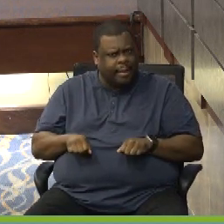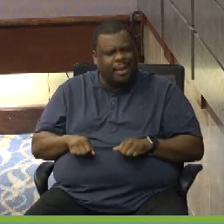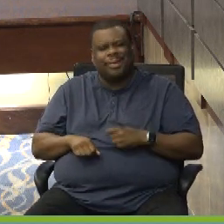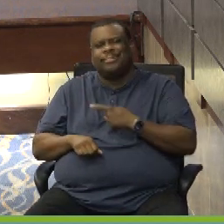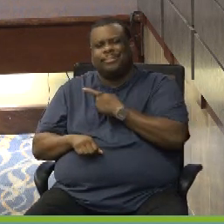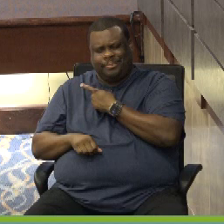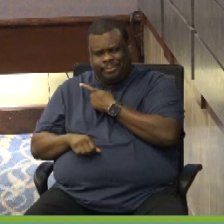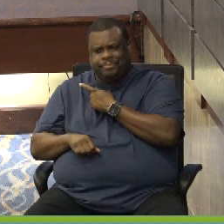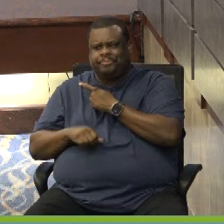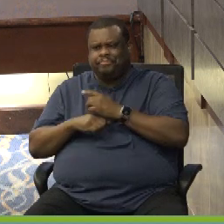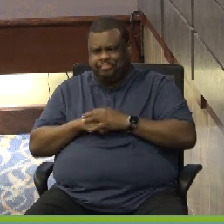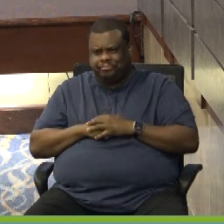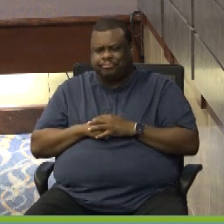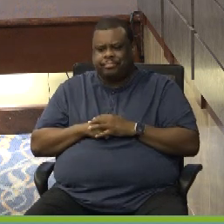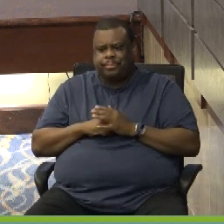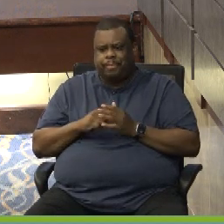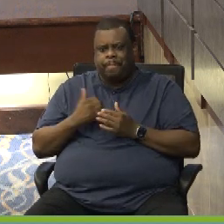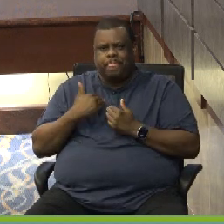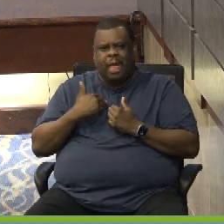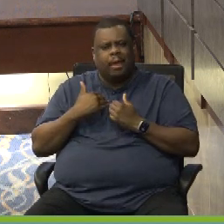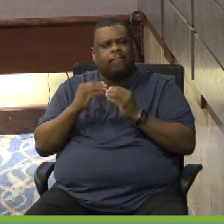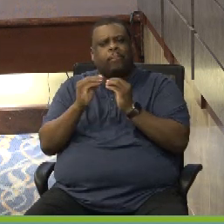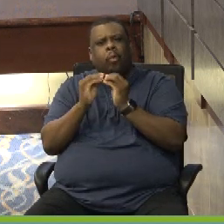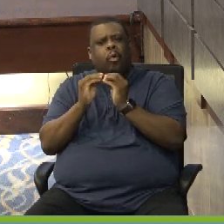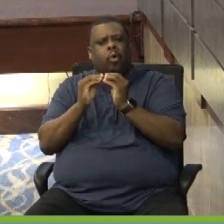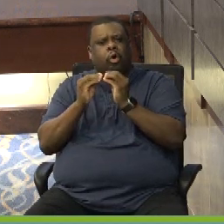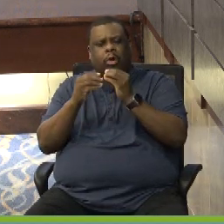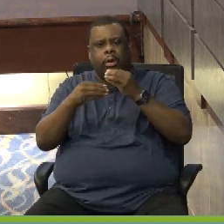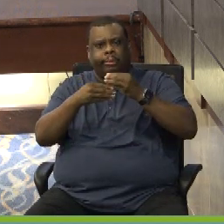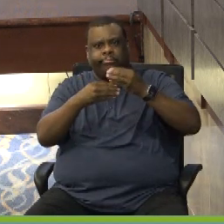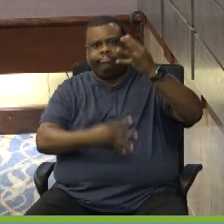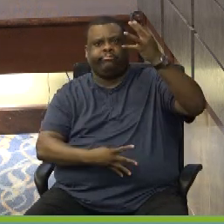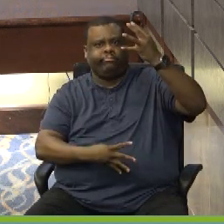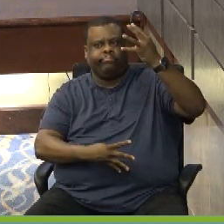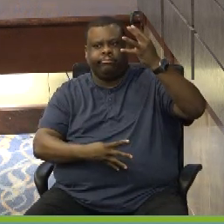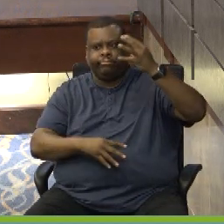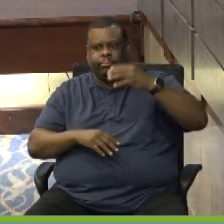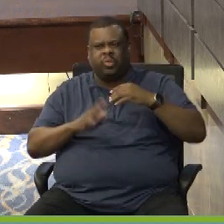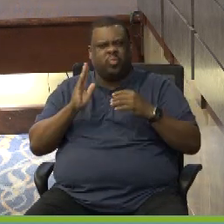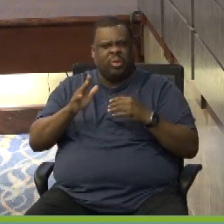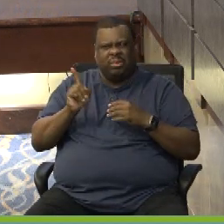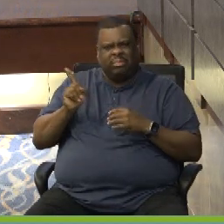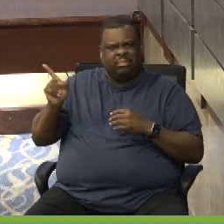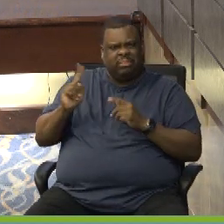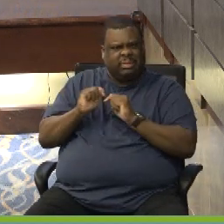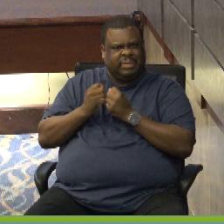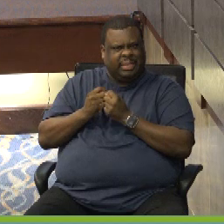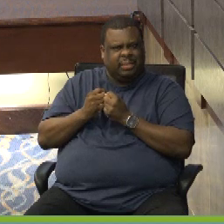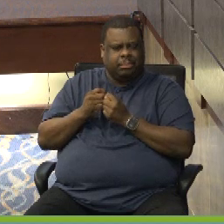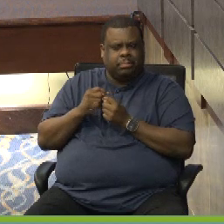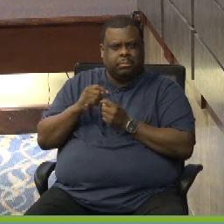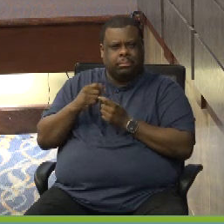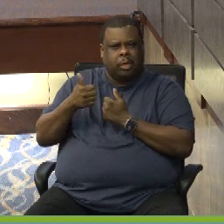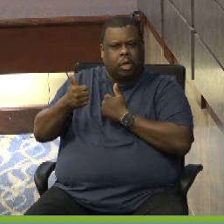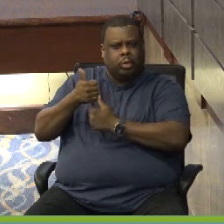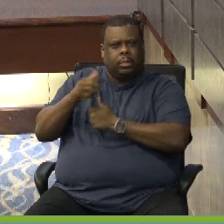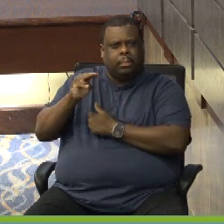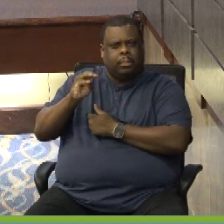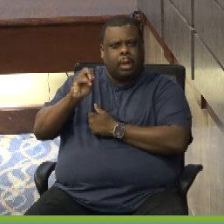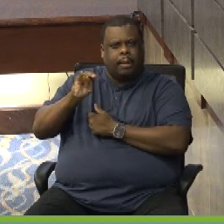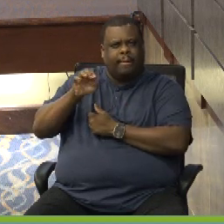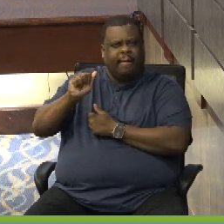down in the weeds to help guide really a lot of the communications that Monica's team will be pushing out with this new brand work.